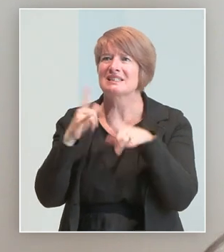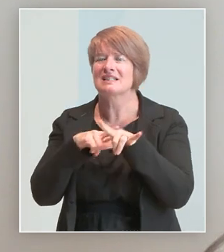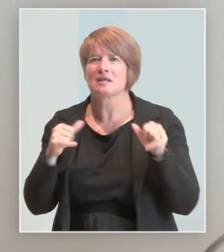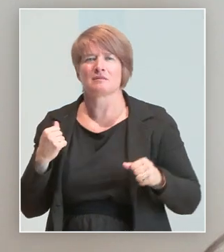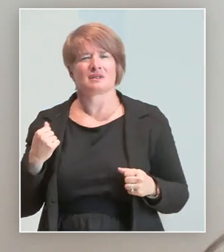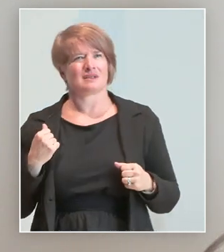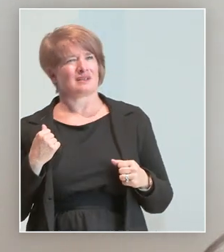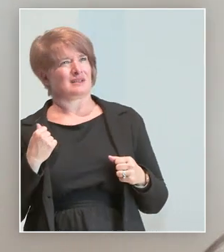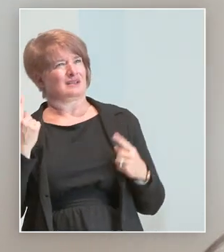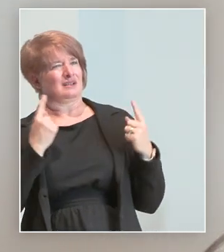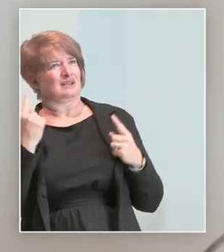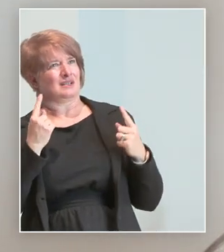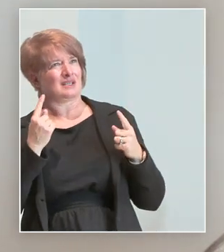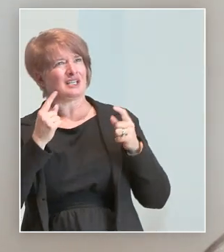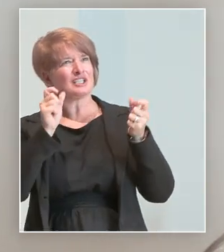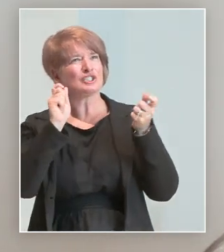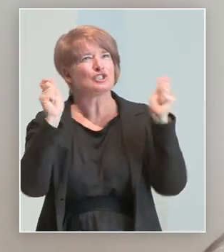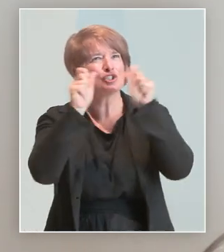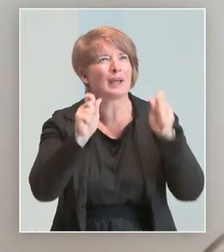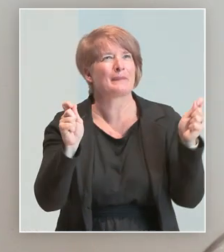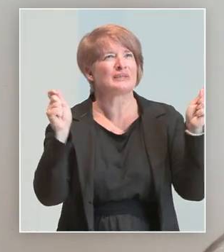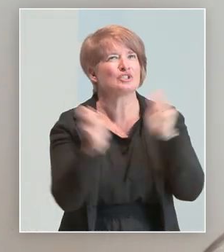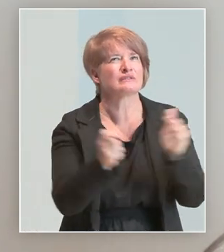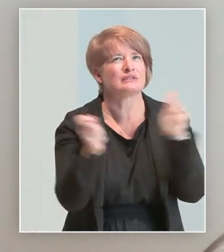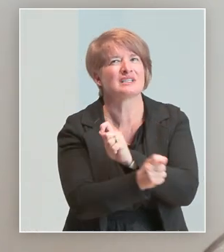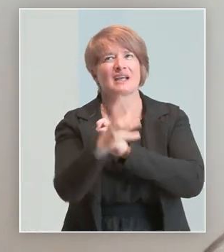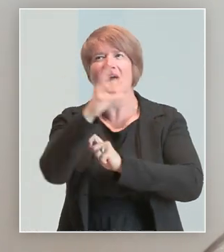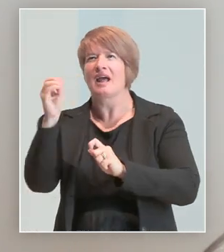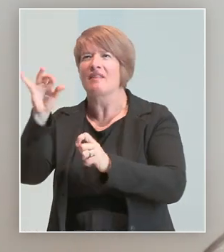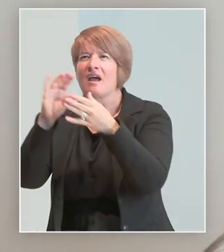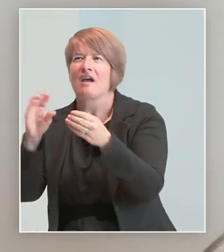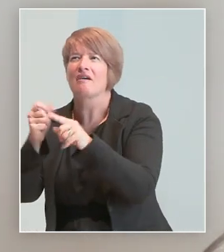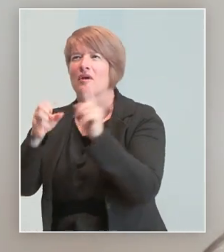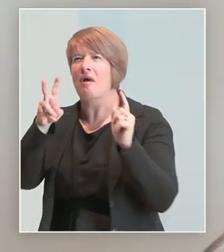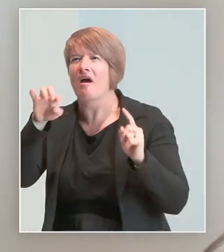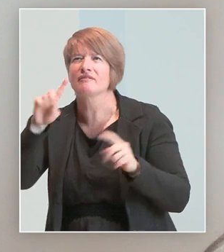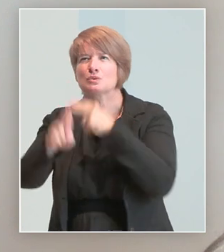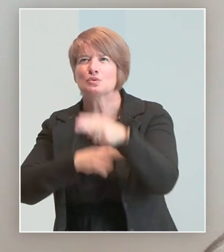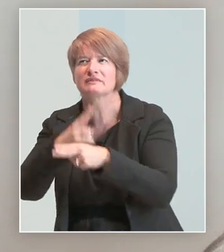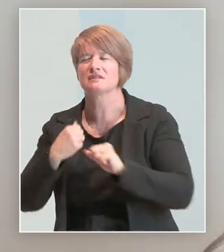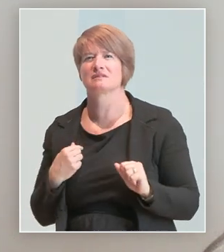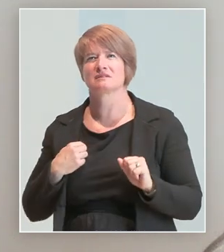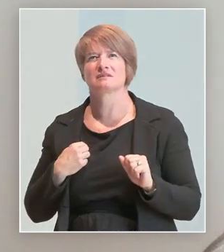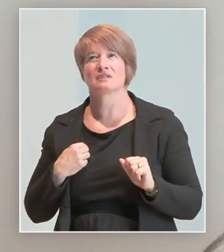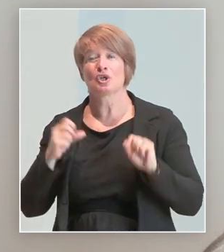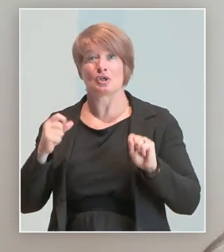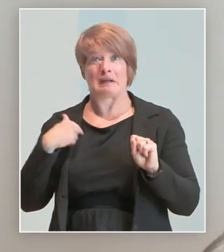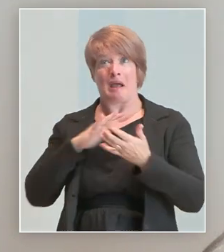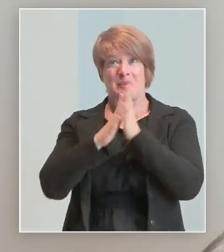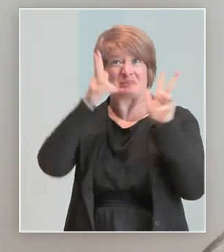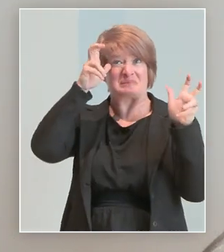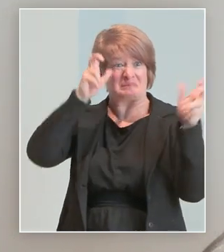shape shifting versus the reward within Ovid's universe. Wondering if I could be any of the villains in